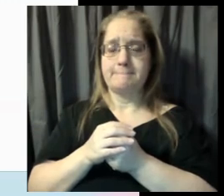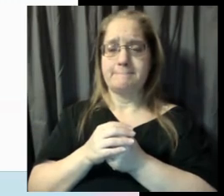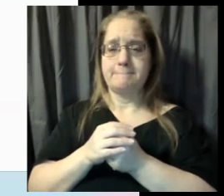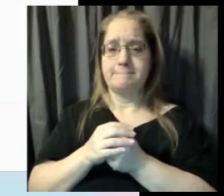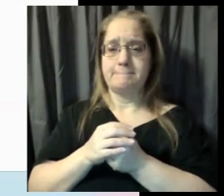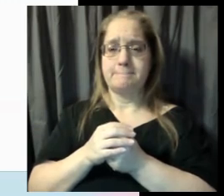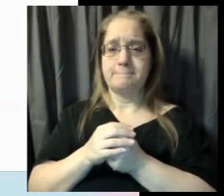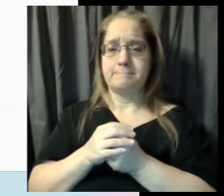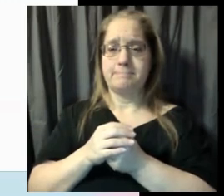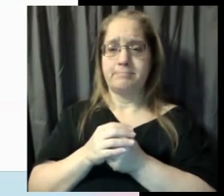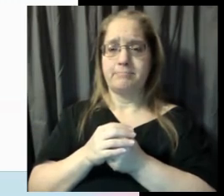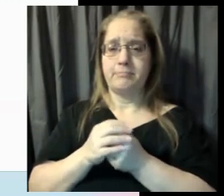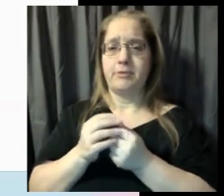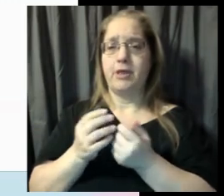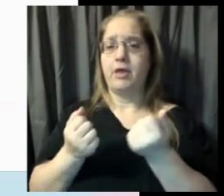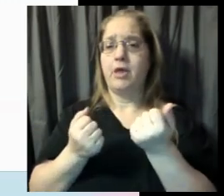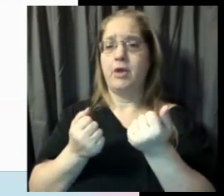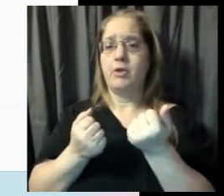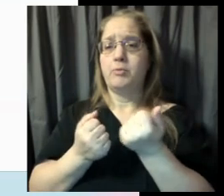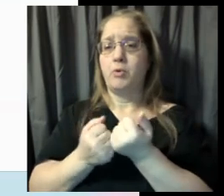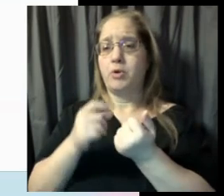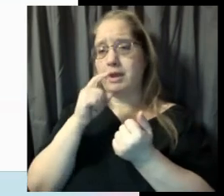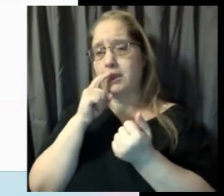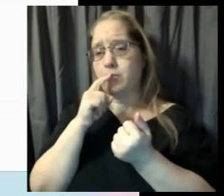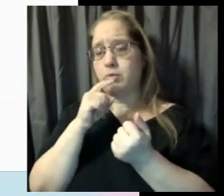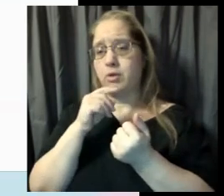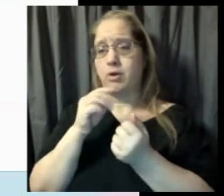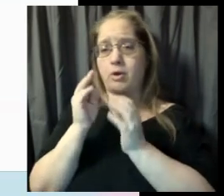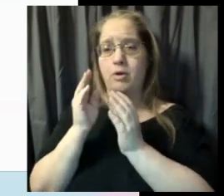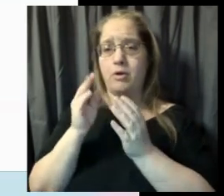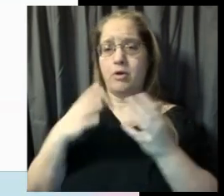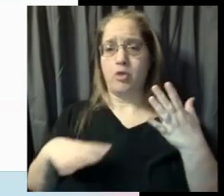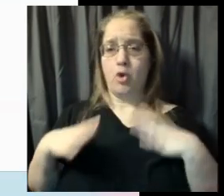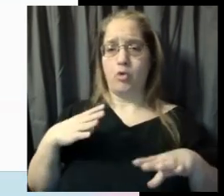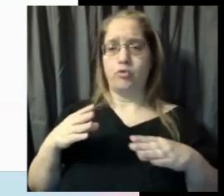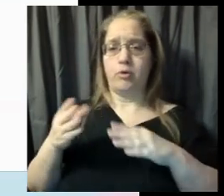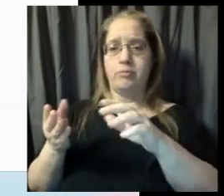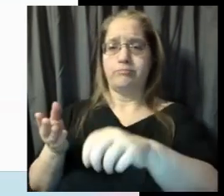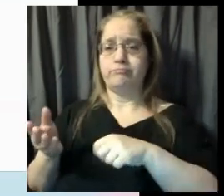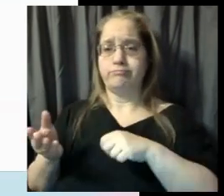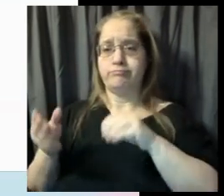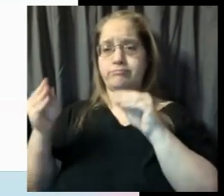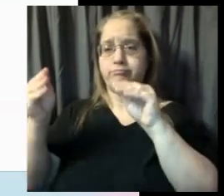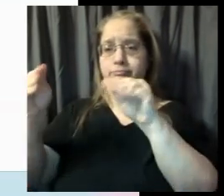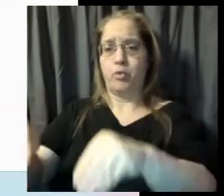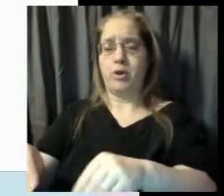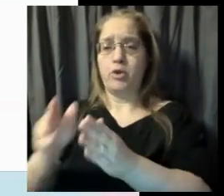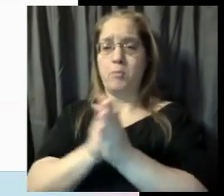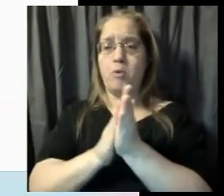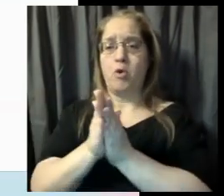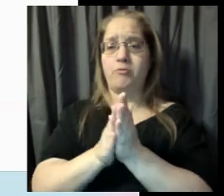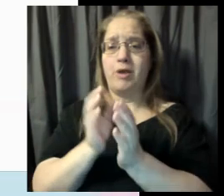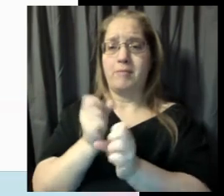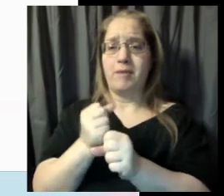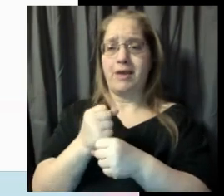supporting your child when they're like putting their clothes away and matching their socks up and rolling their socks up. To motivate and make it fun, you might put